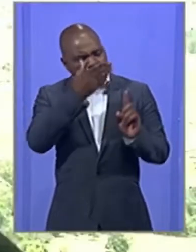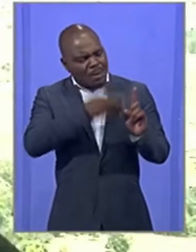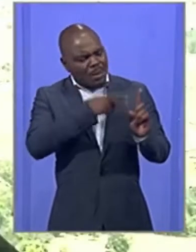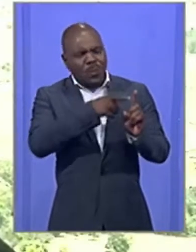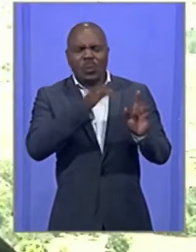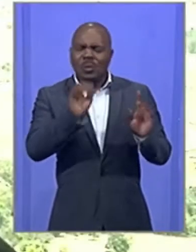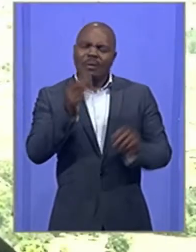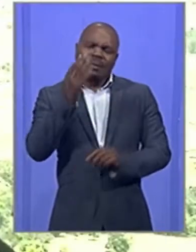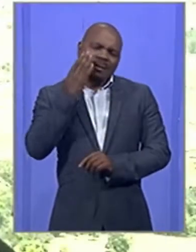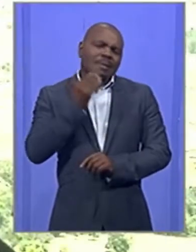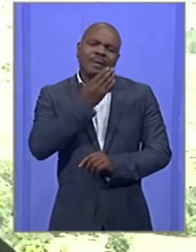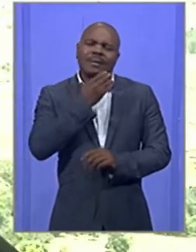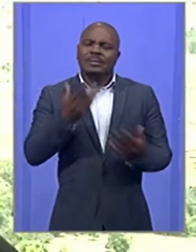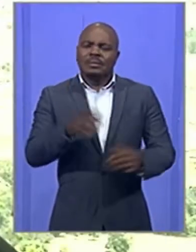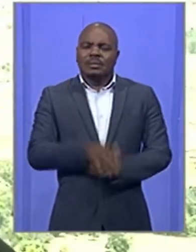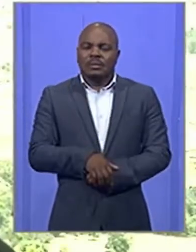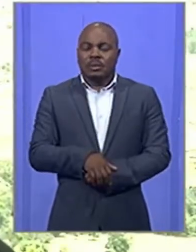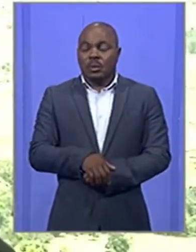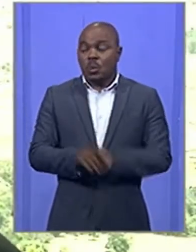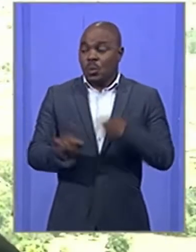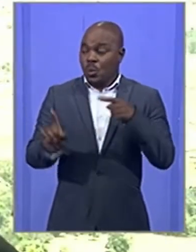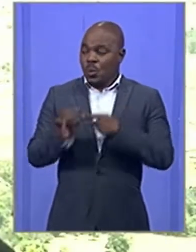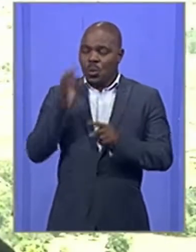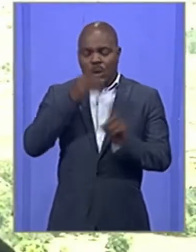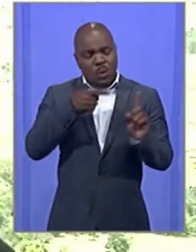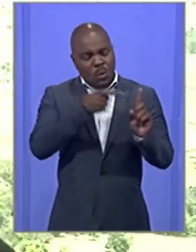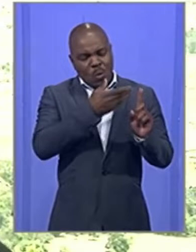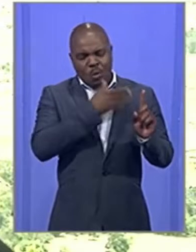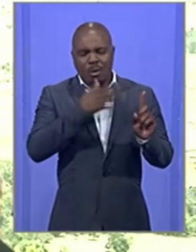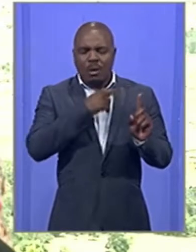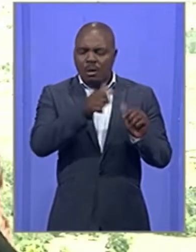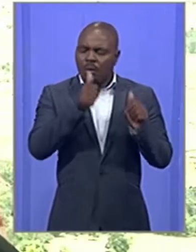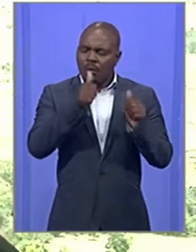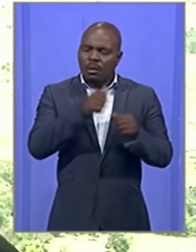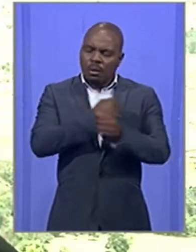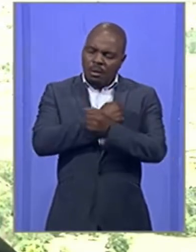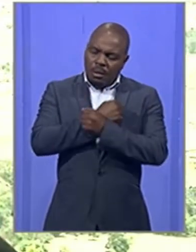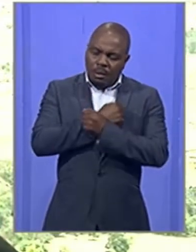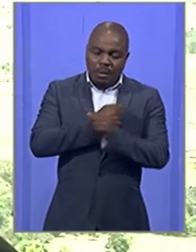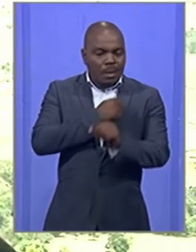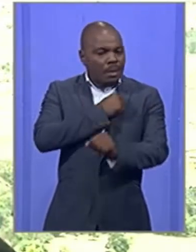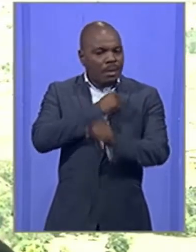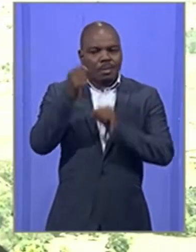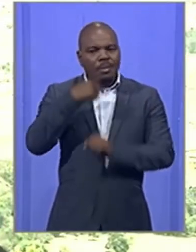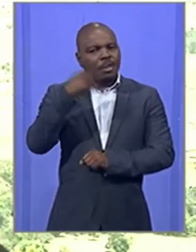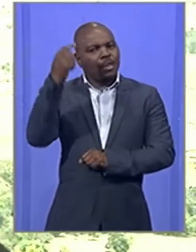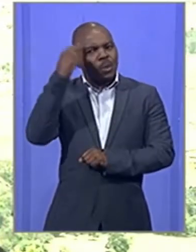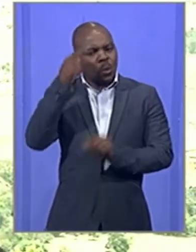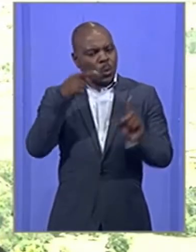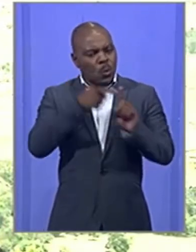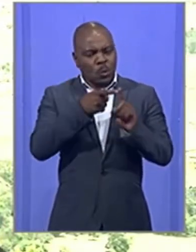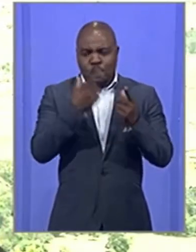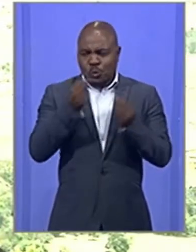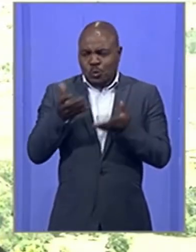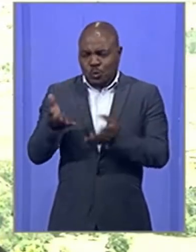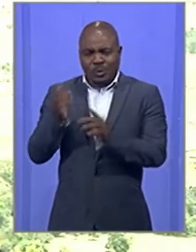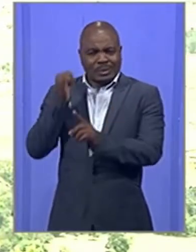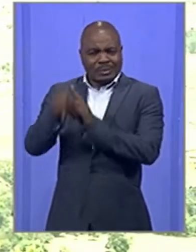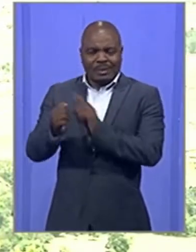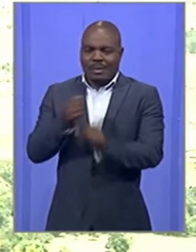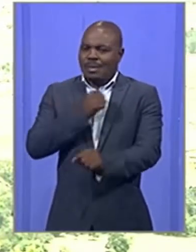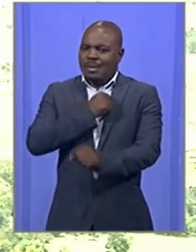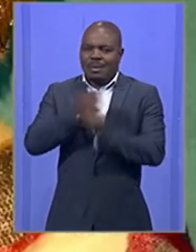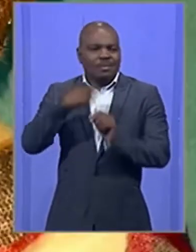lokilego. O re ke motho yo a lokilego a na le lerato, o re be a sa dumela gore ka le leng la matšatši a ka dira selo sa go swana le se.